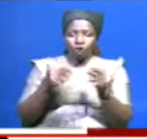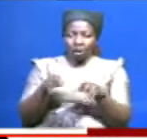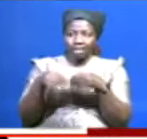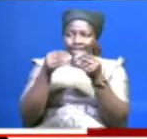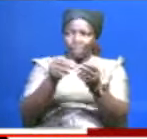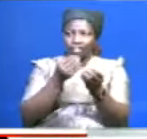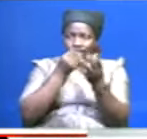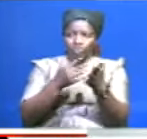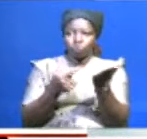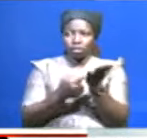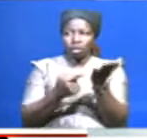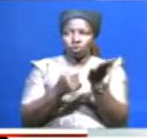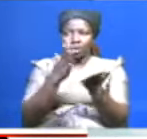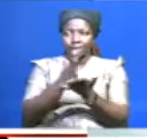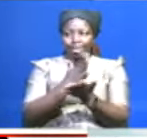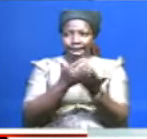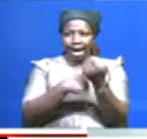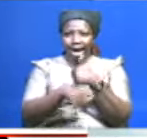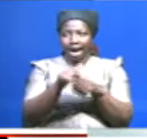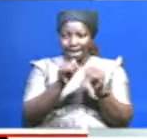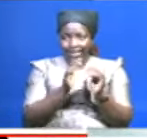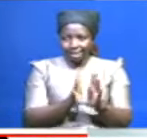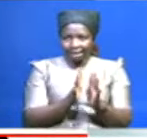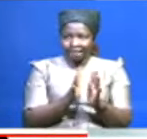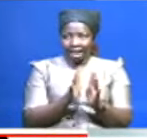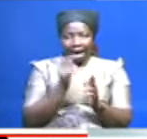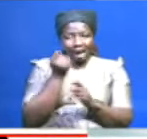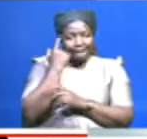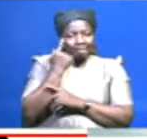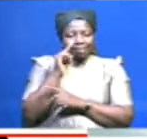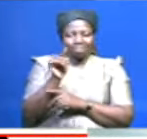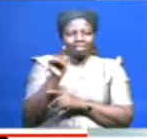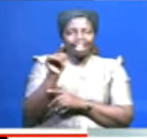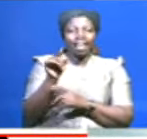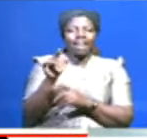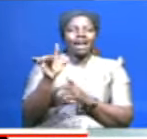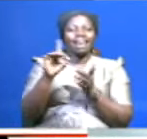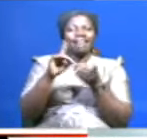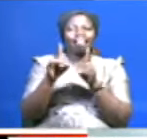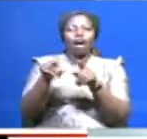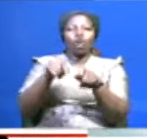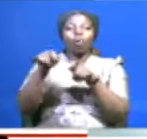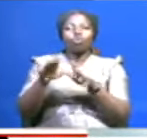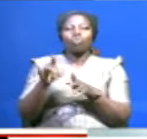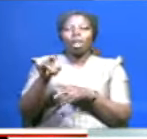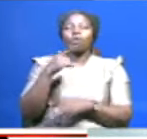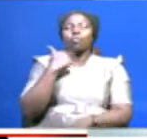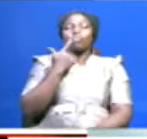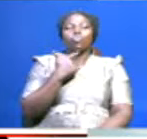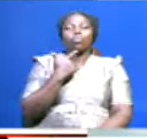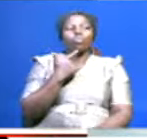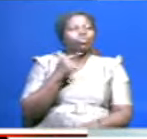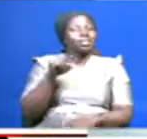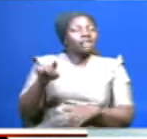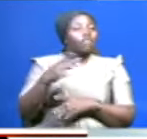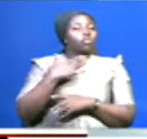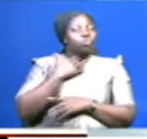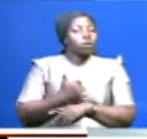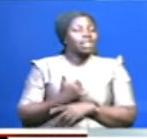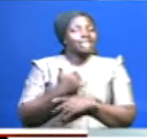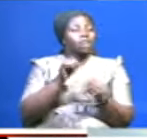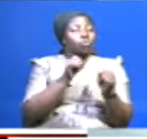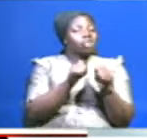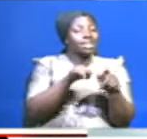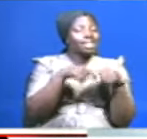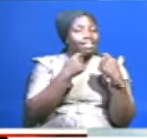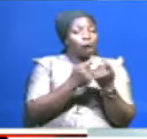sector players. Understand what, first of all, who is this data controller, what type of data does he or she want,